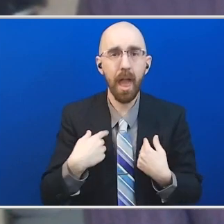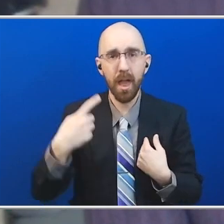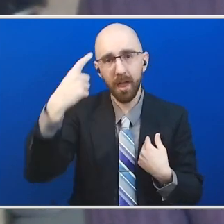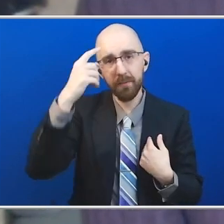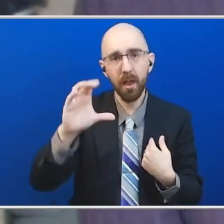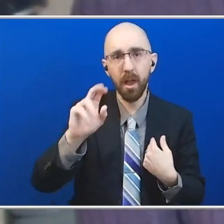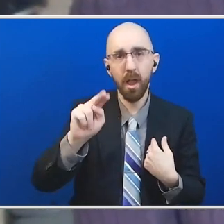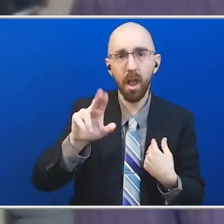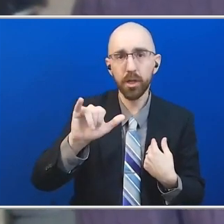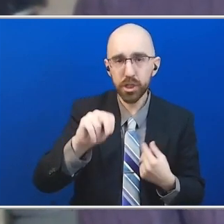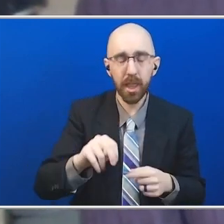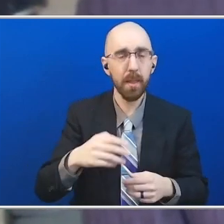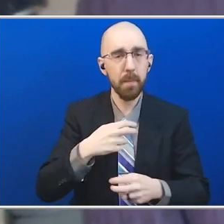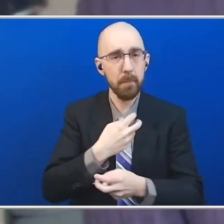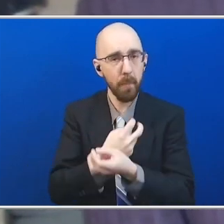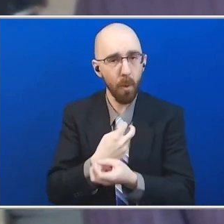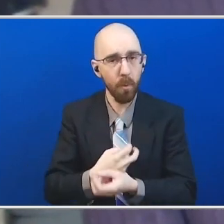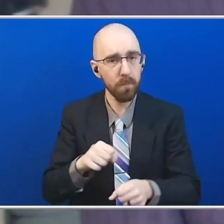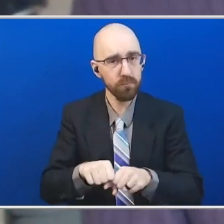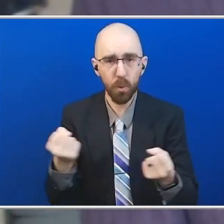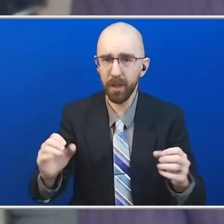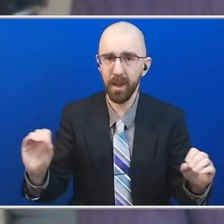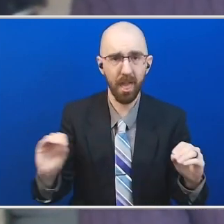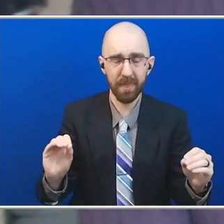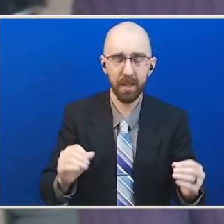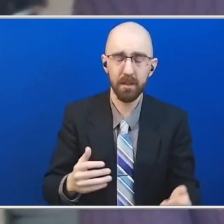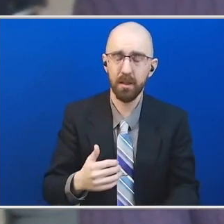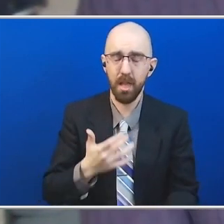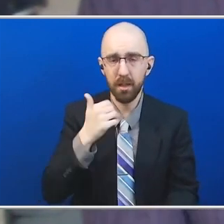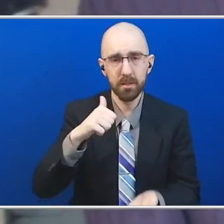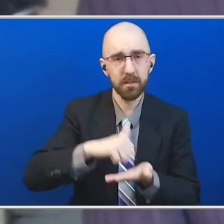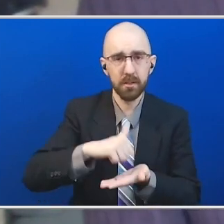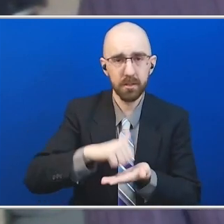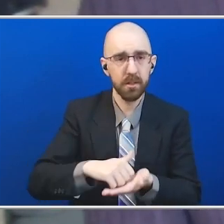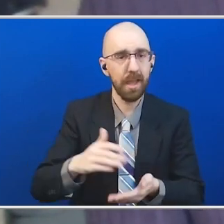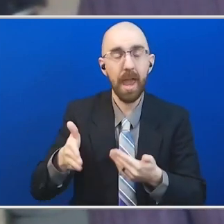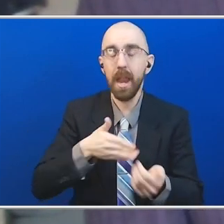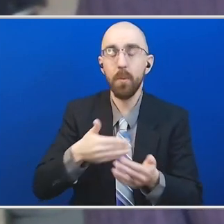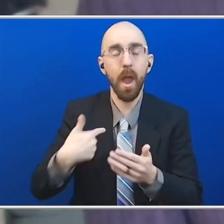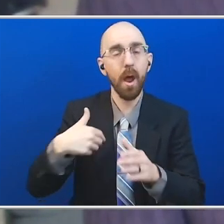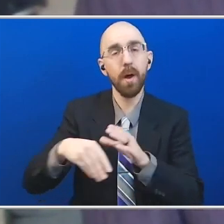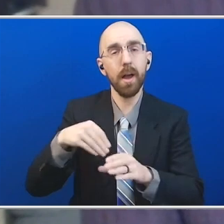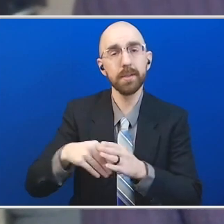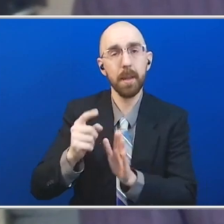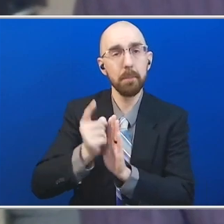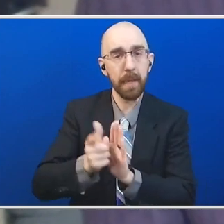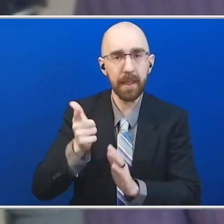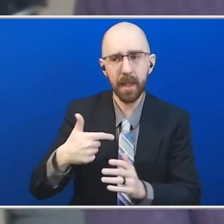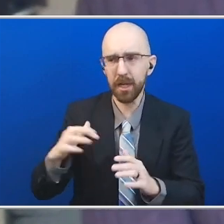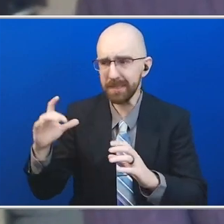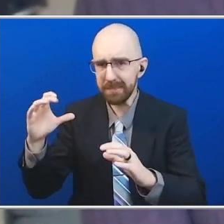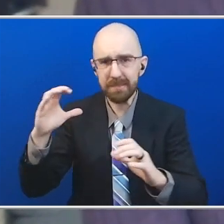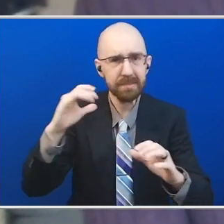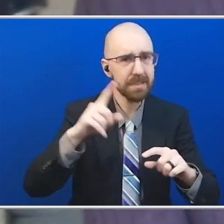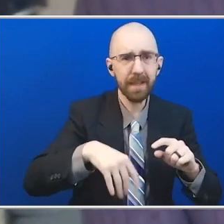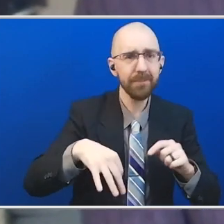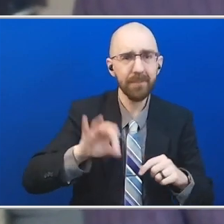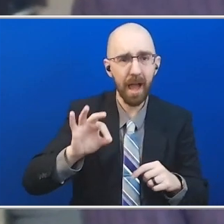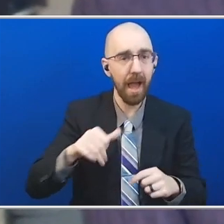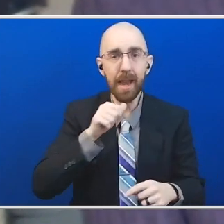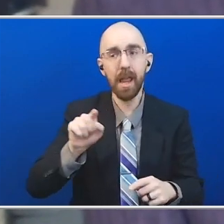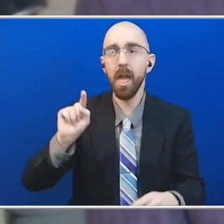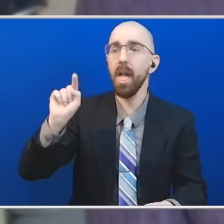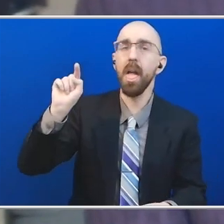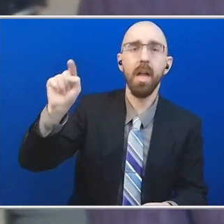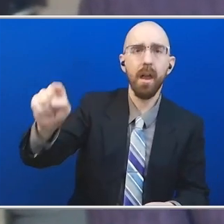bones. But anyway, I was outside a minute later, and I could not find him. I didn't look way down the street. I didn't think